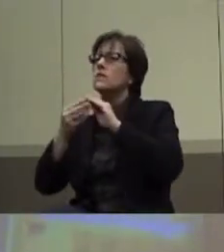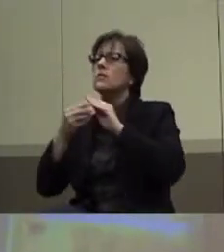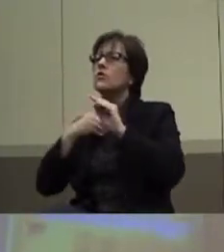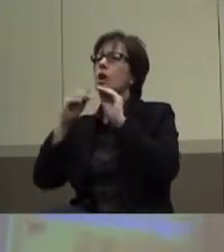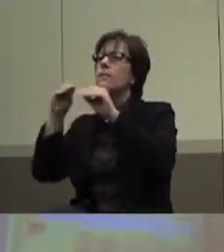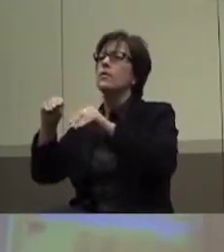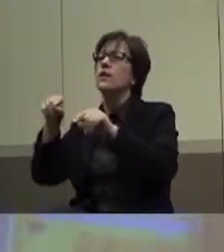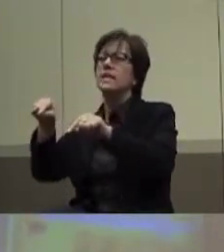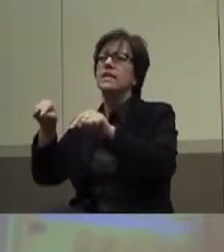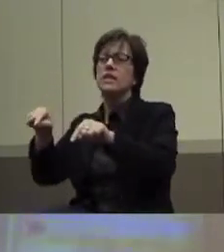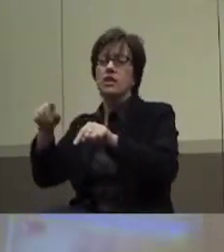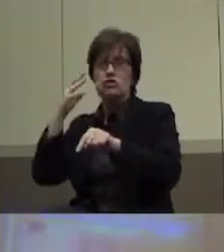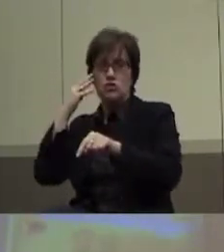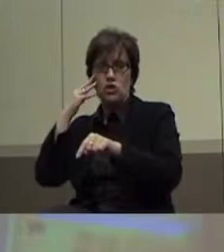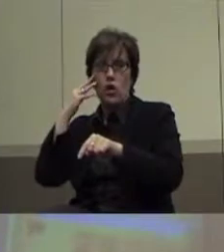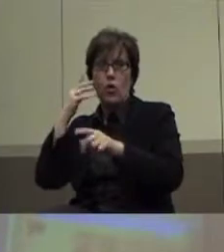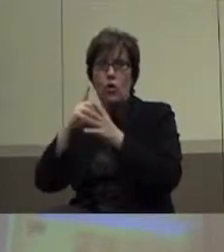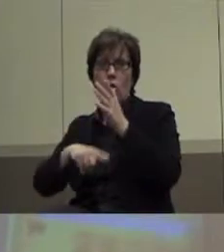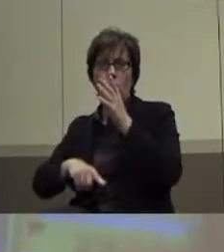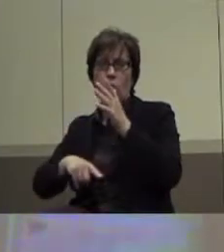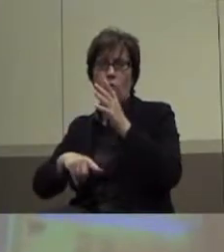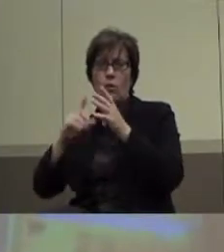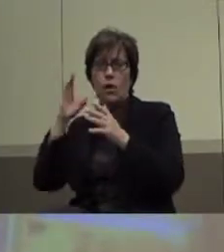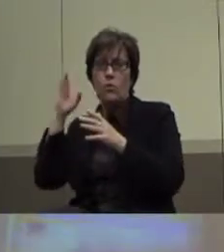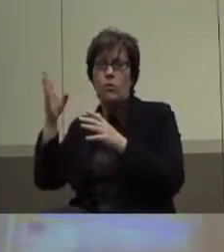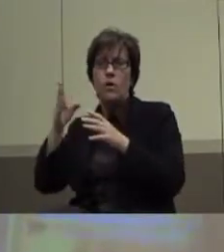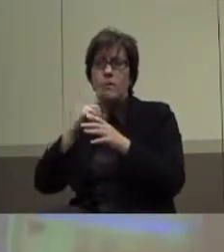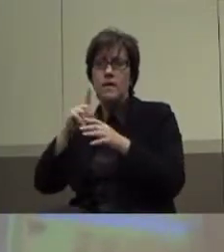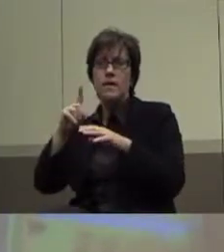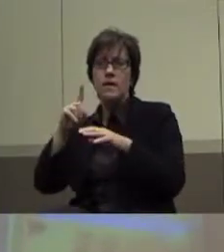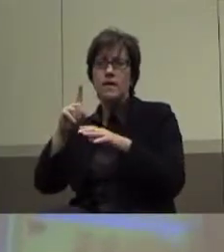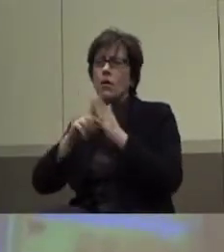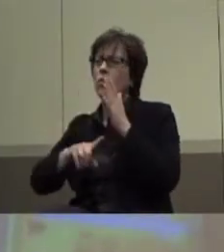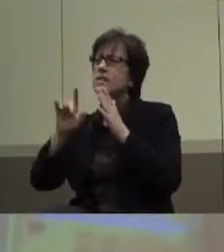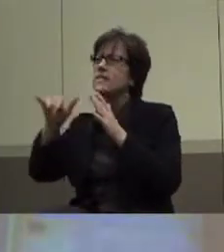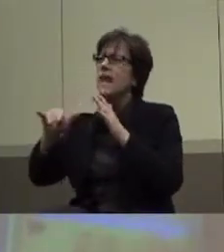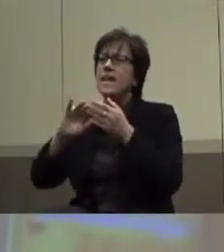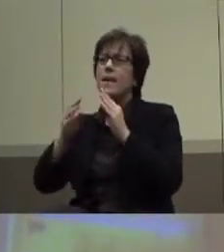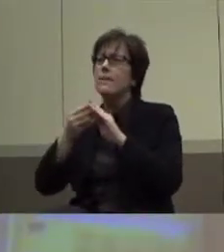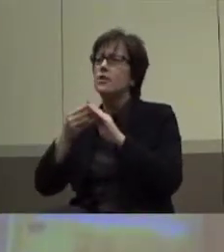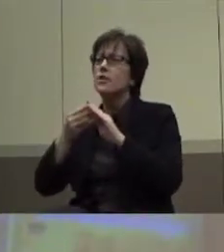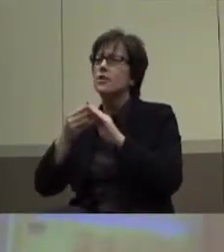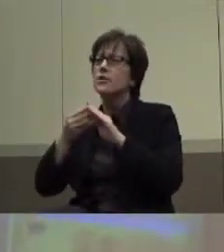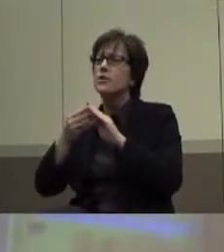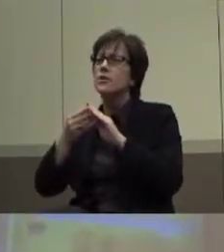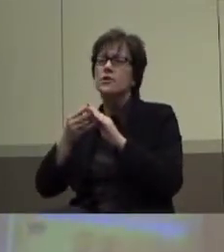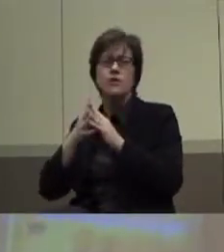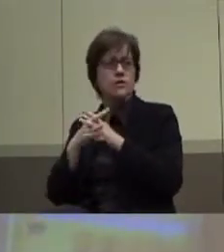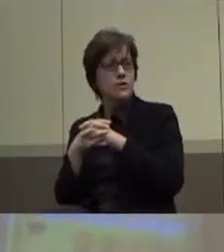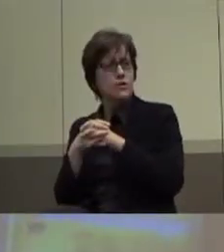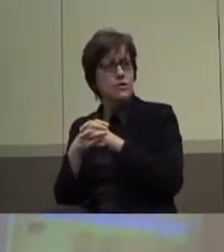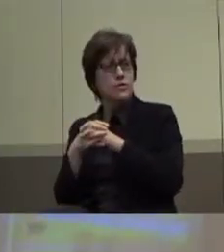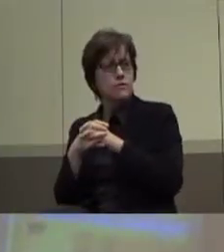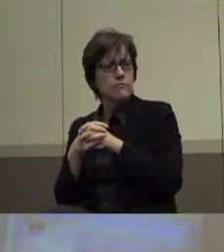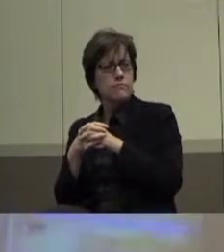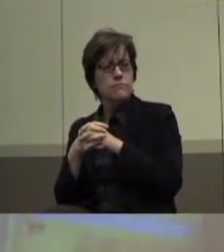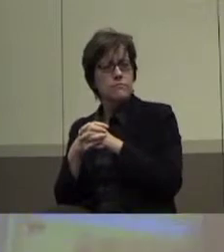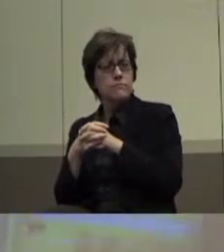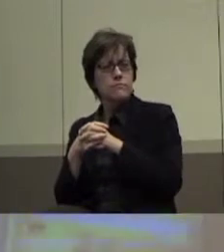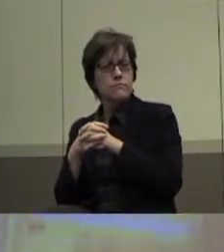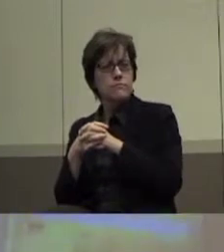Pumpkin and a 6. Okay, our next number is 6. And it's going to be a pumpkin, okay?